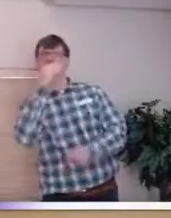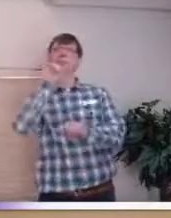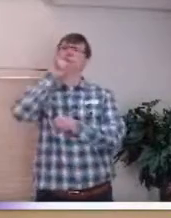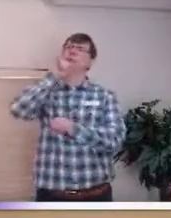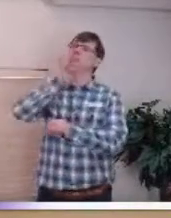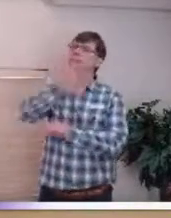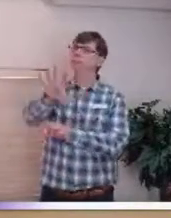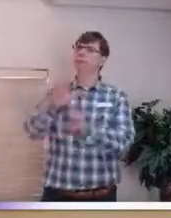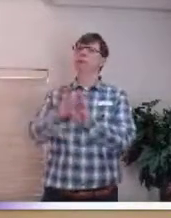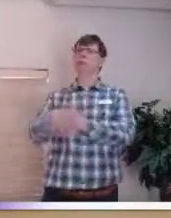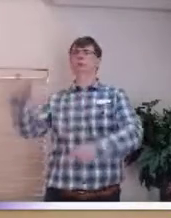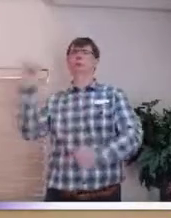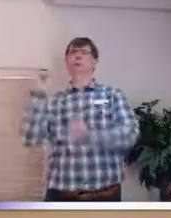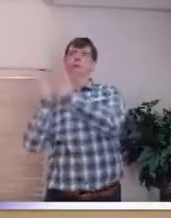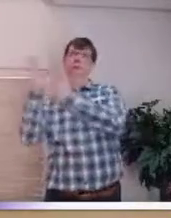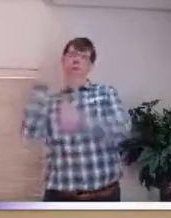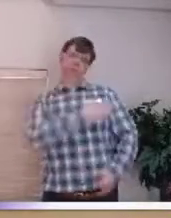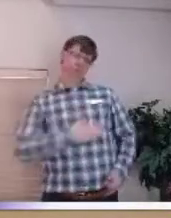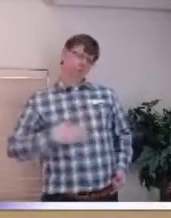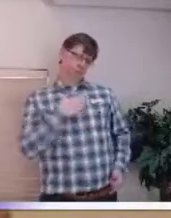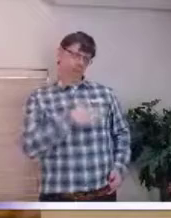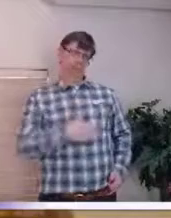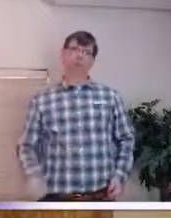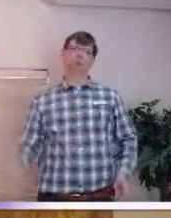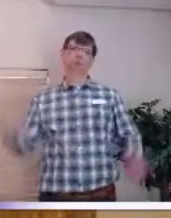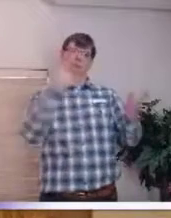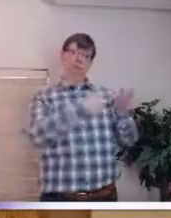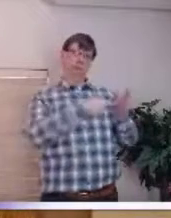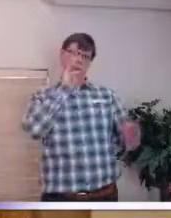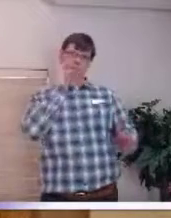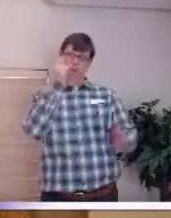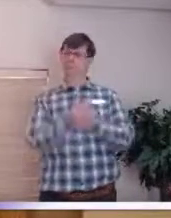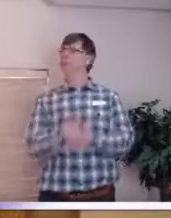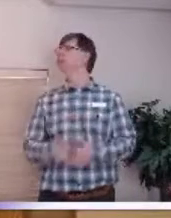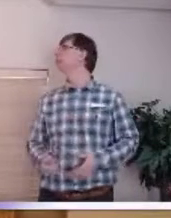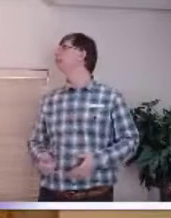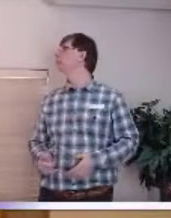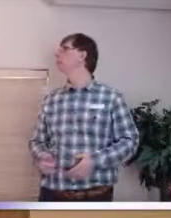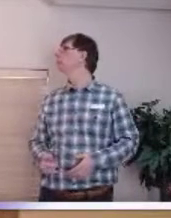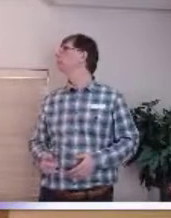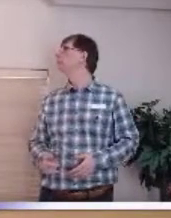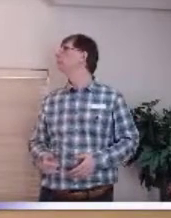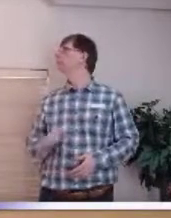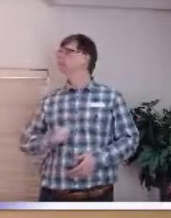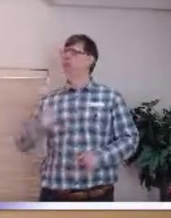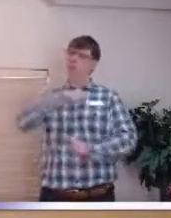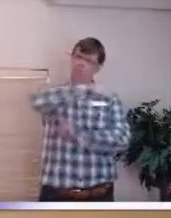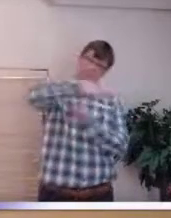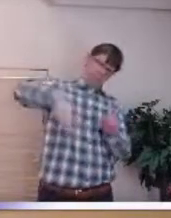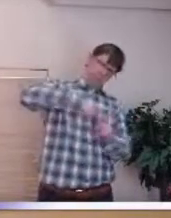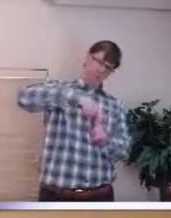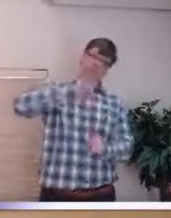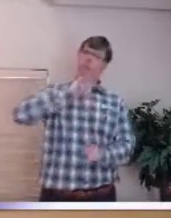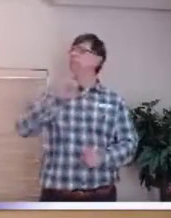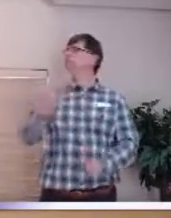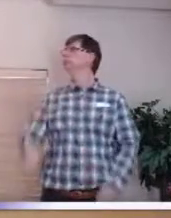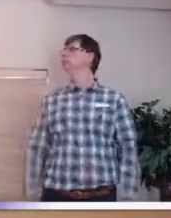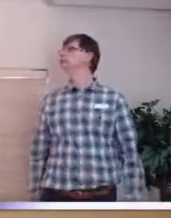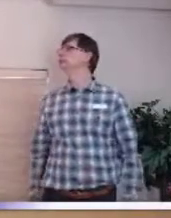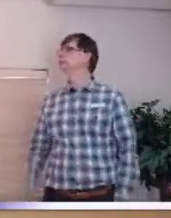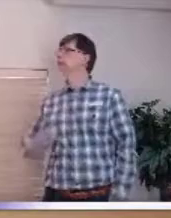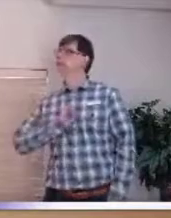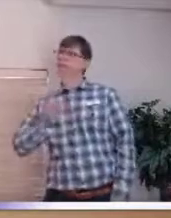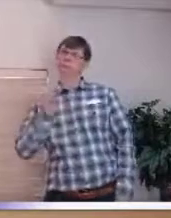expression of itself. But when I say this center is special, this center is special.